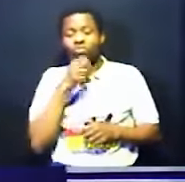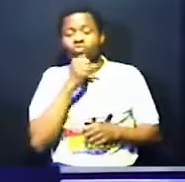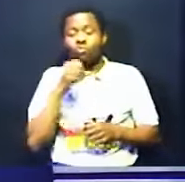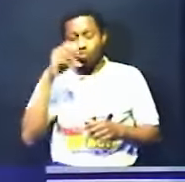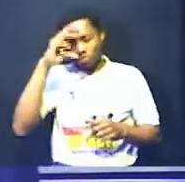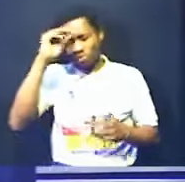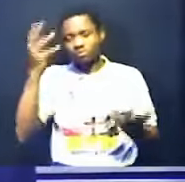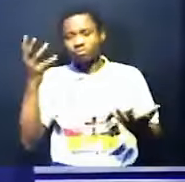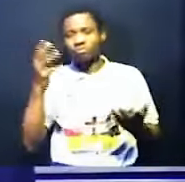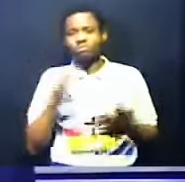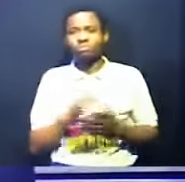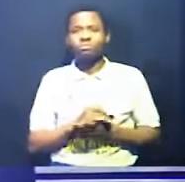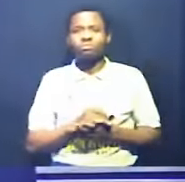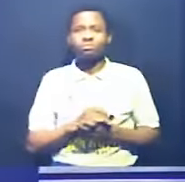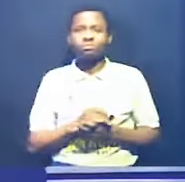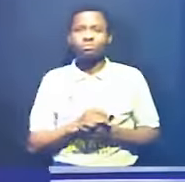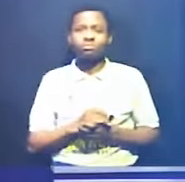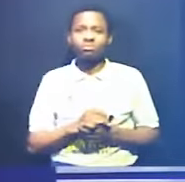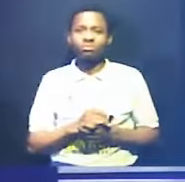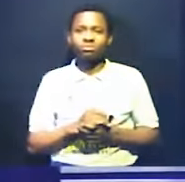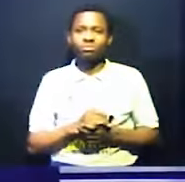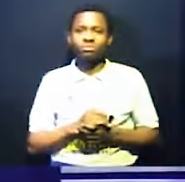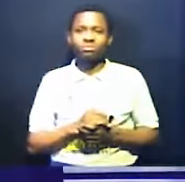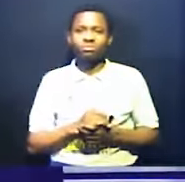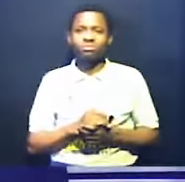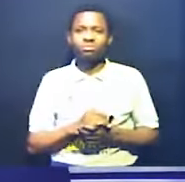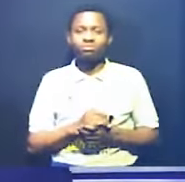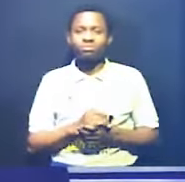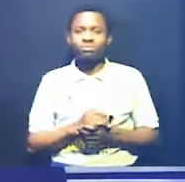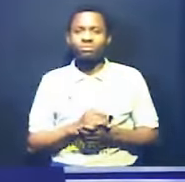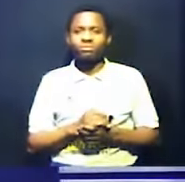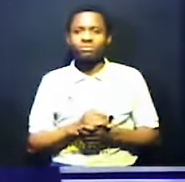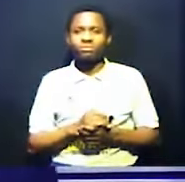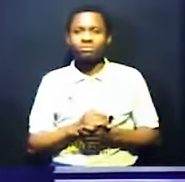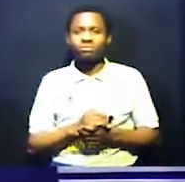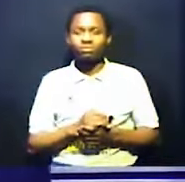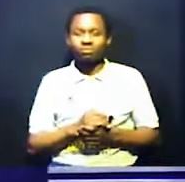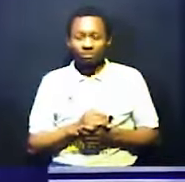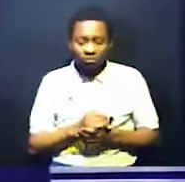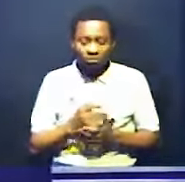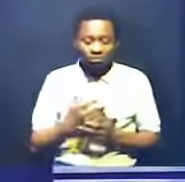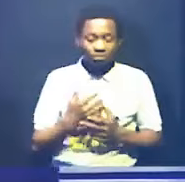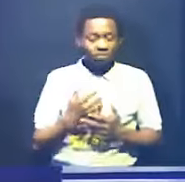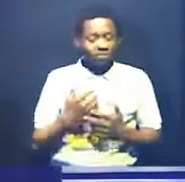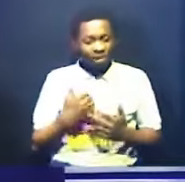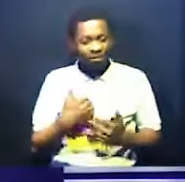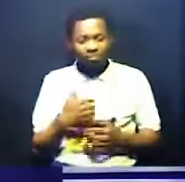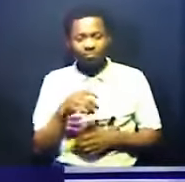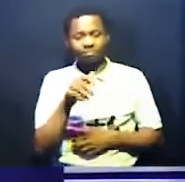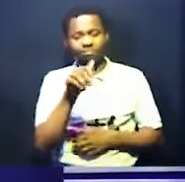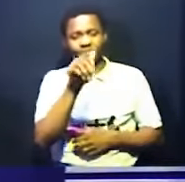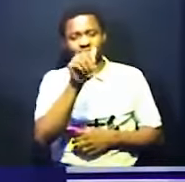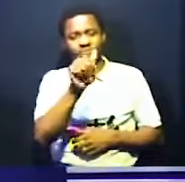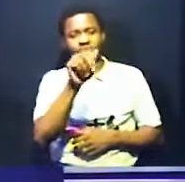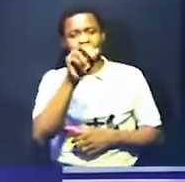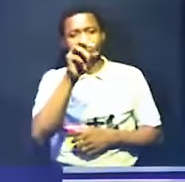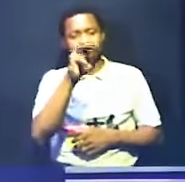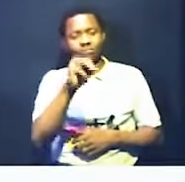Not much. We didn't hear anything about Daniel, the third born. At least Amnon and Absalom, they have records in